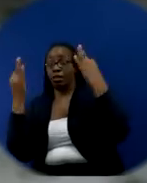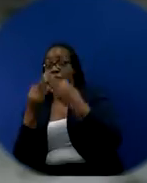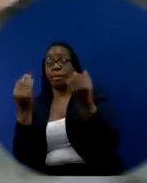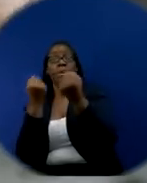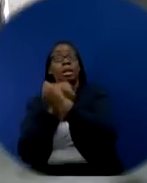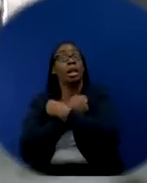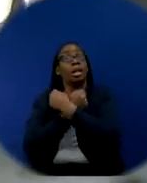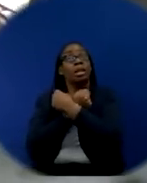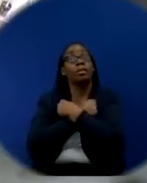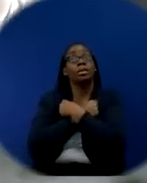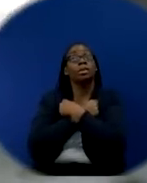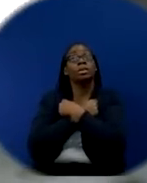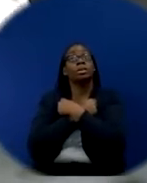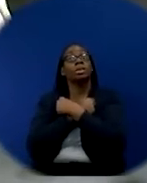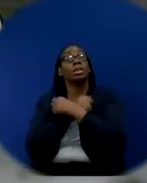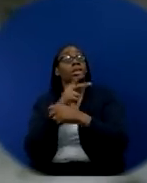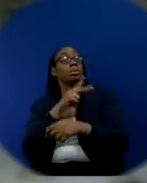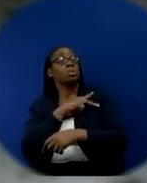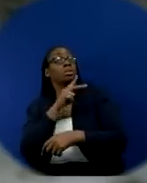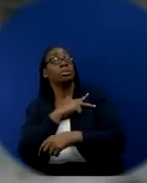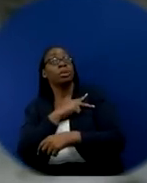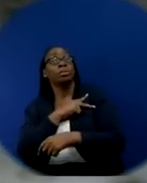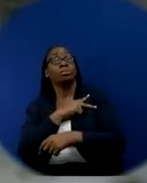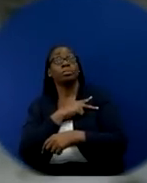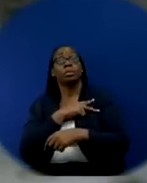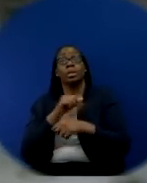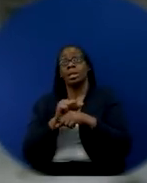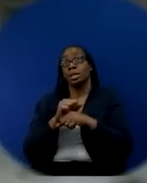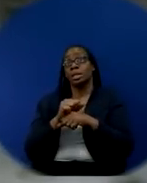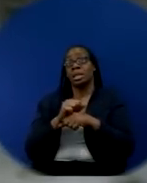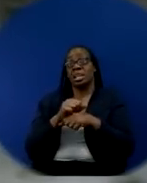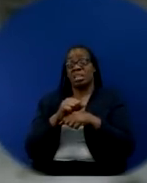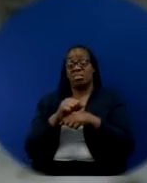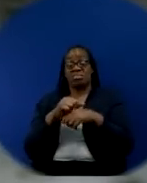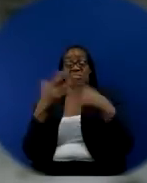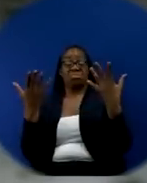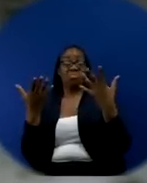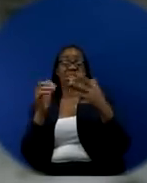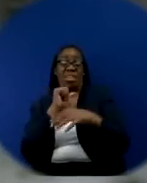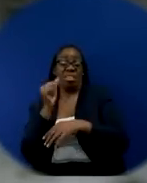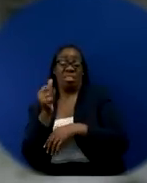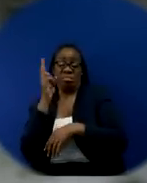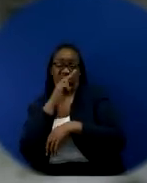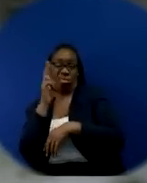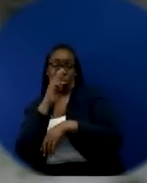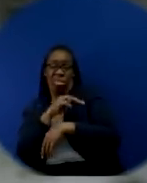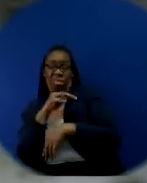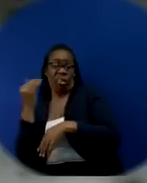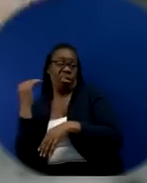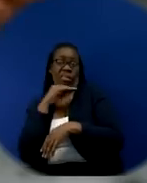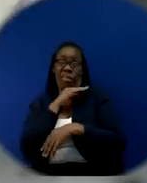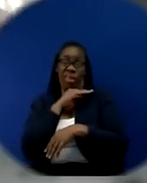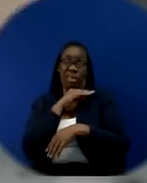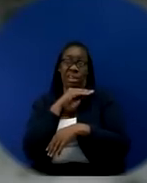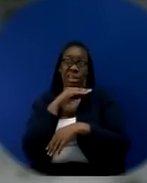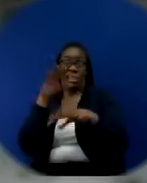but friends, family, and loved ones can be fake, fickle, finite, and funny acting. I need somebody who is